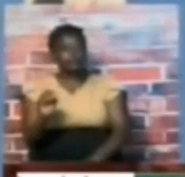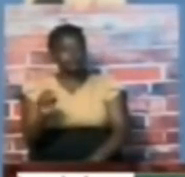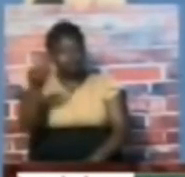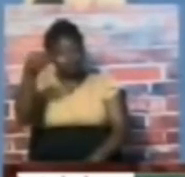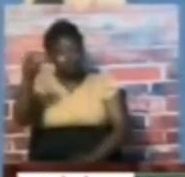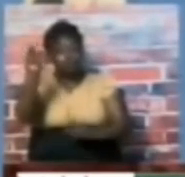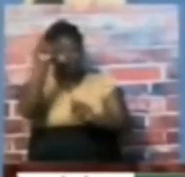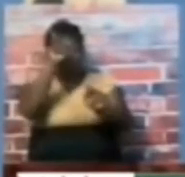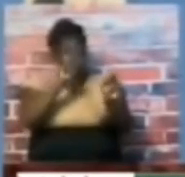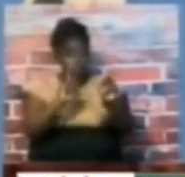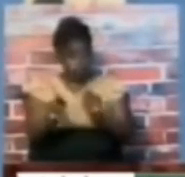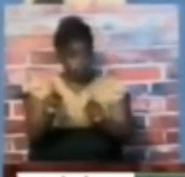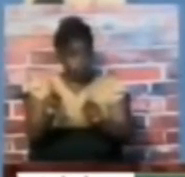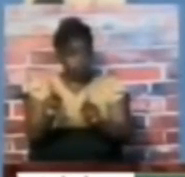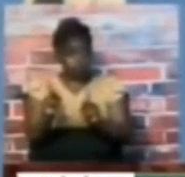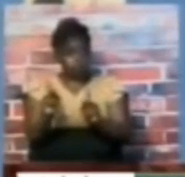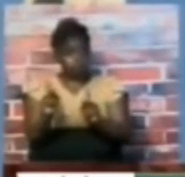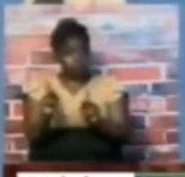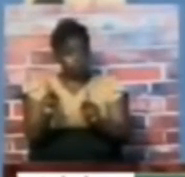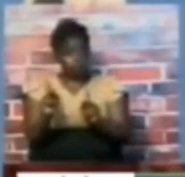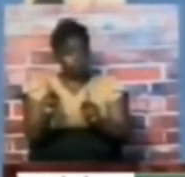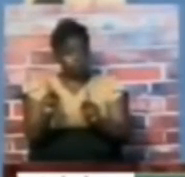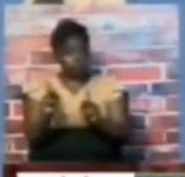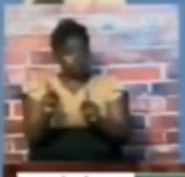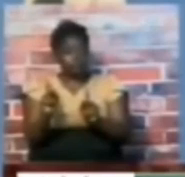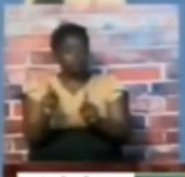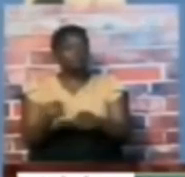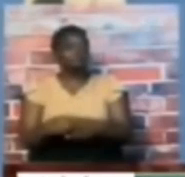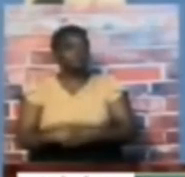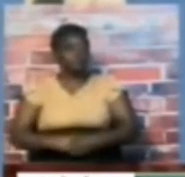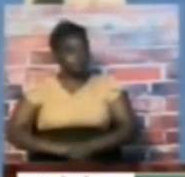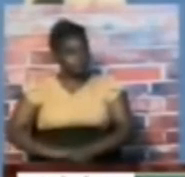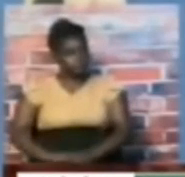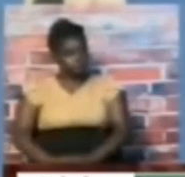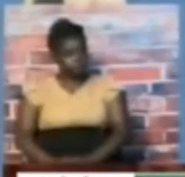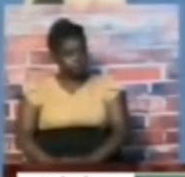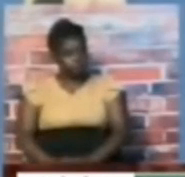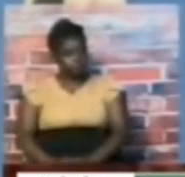people they should normally carry.